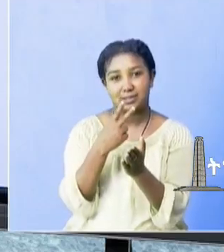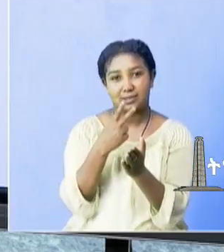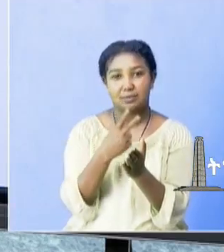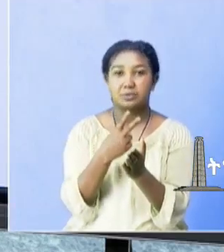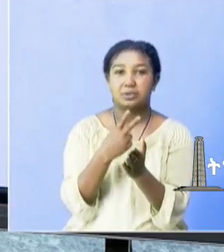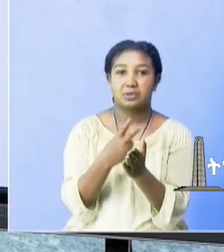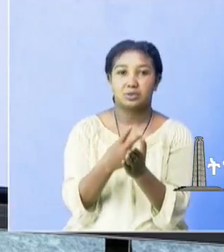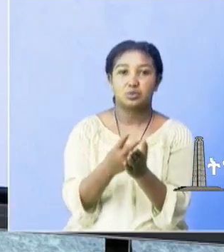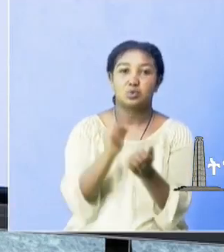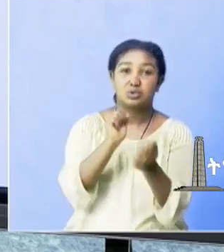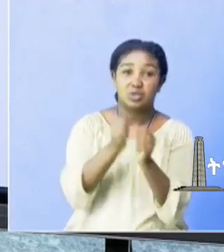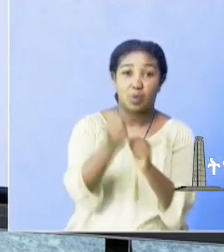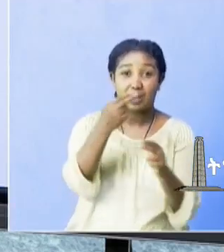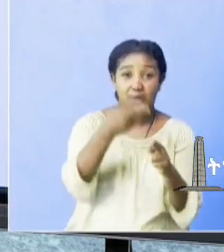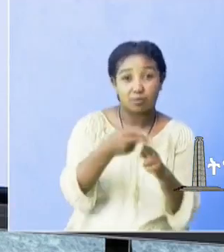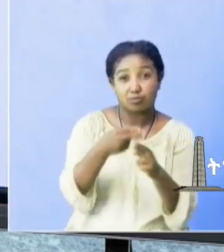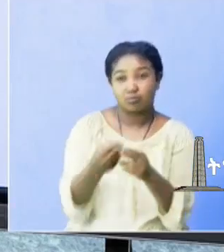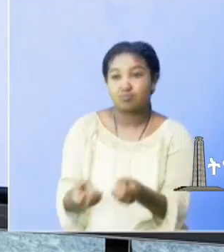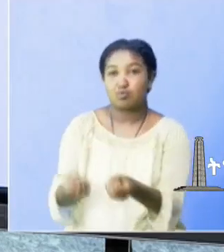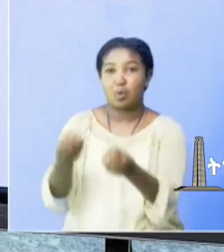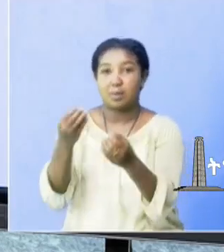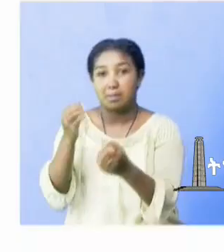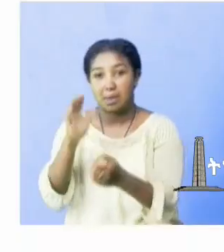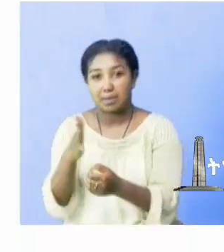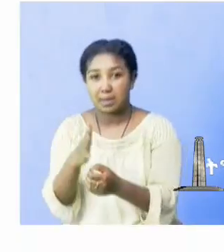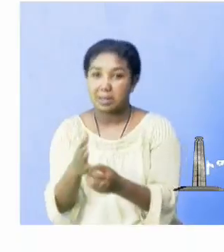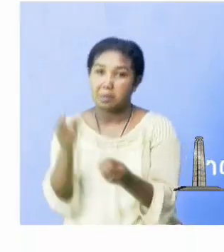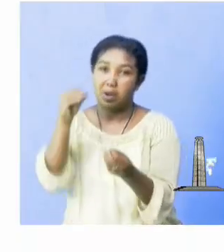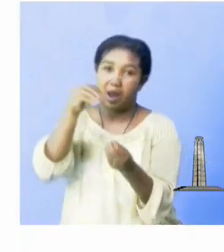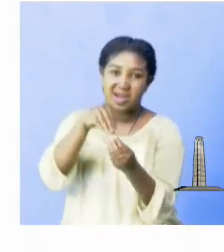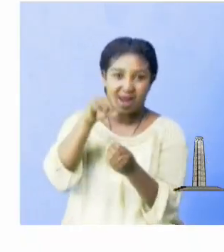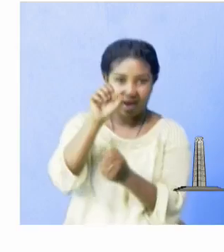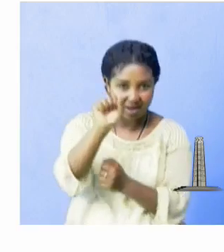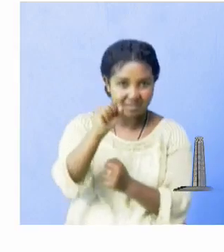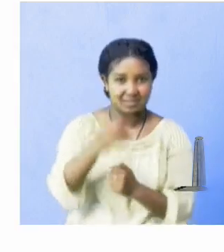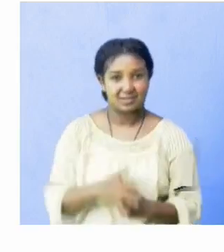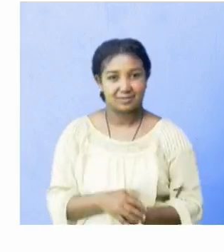to change one noun to plural, maybe ace,